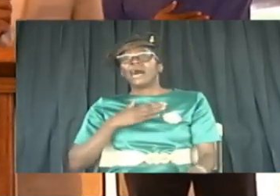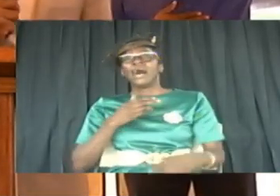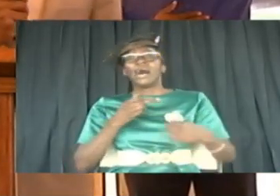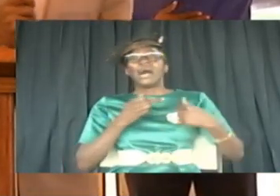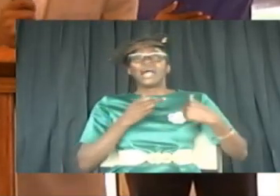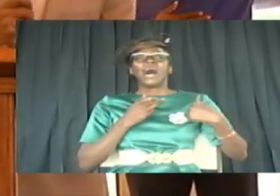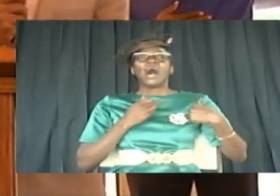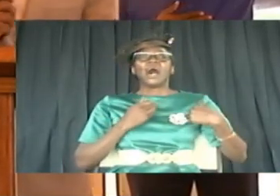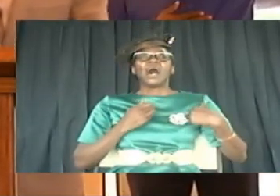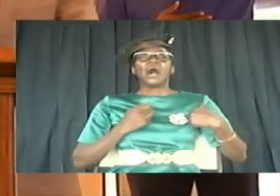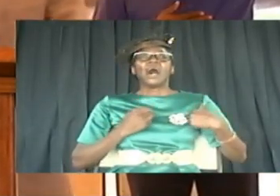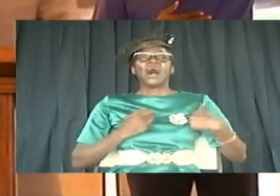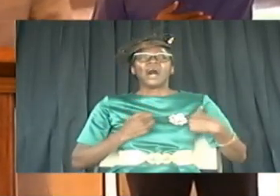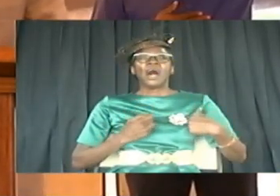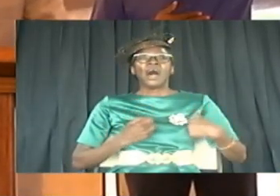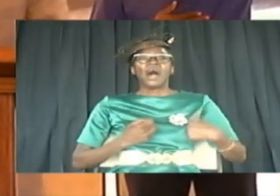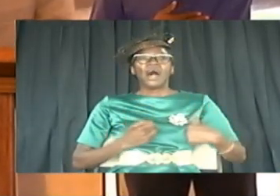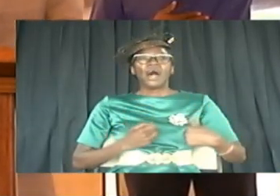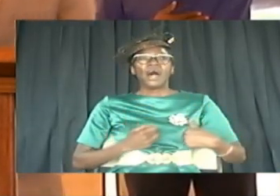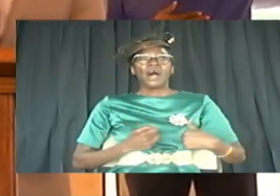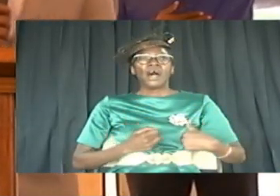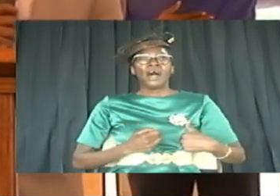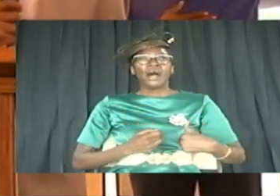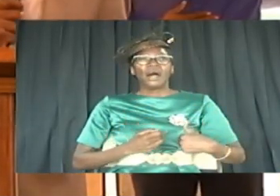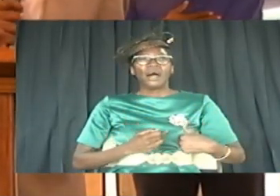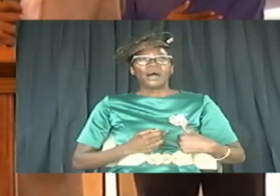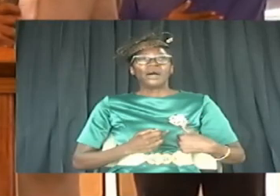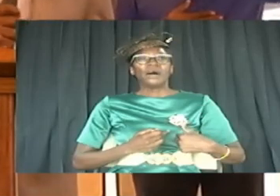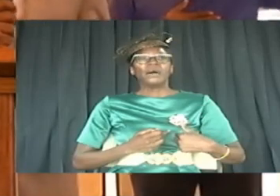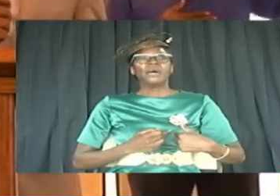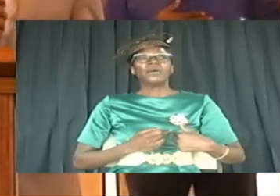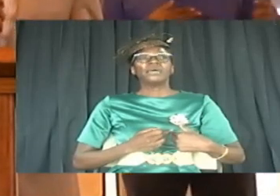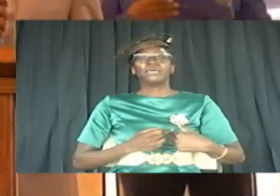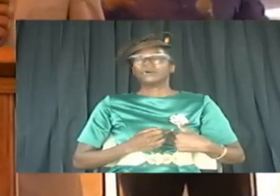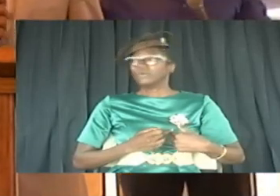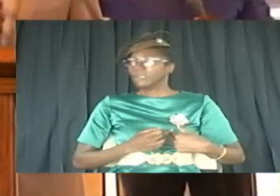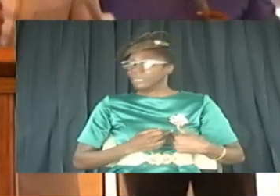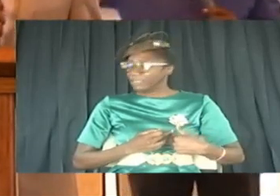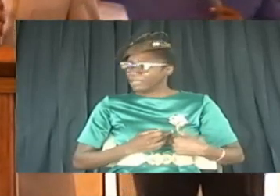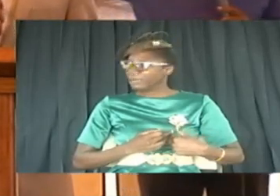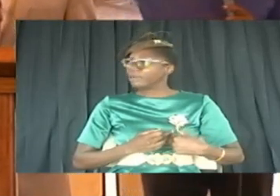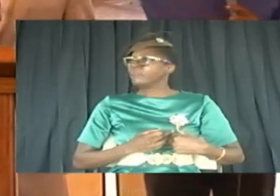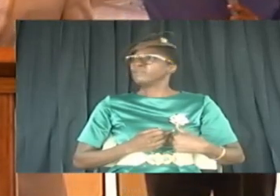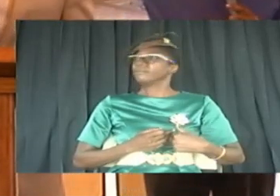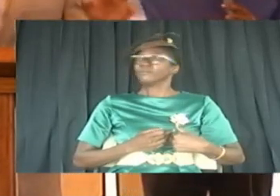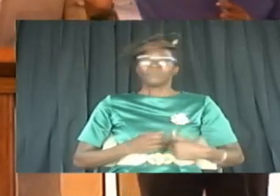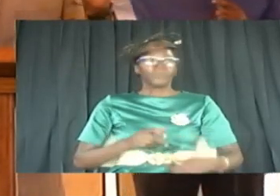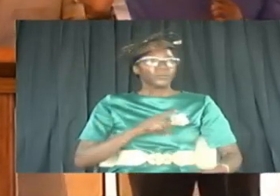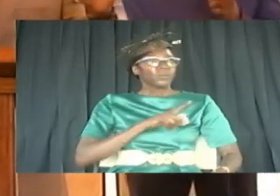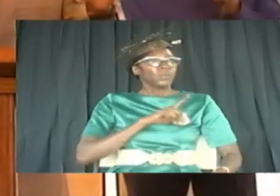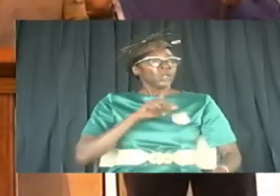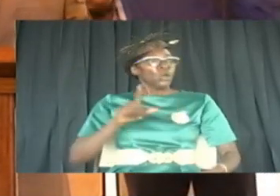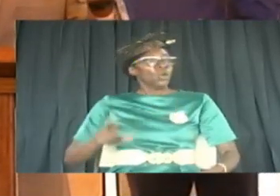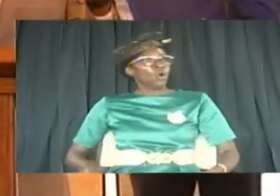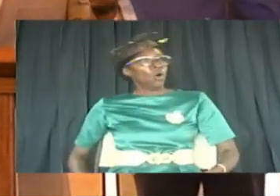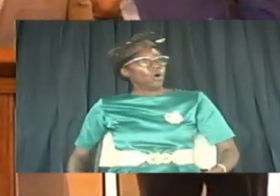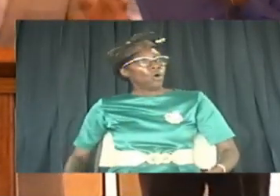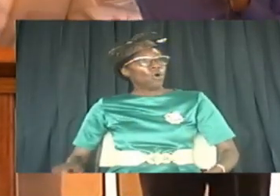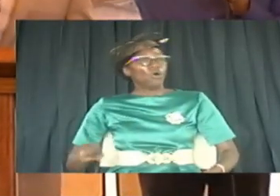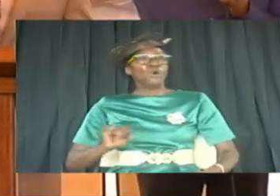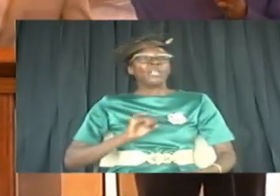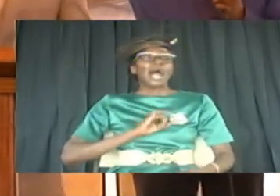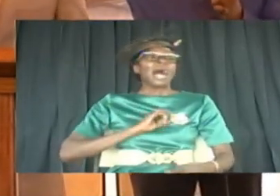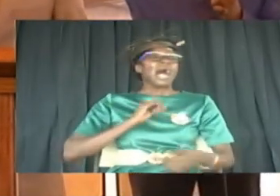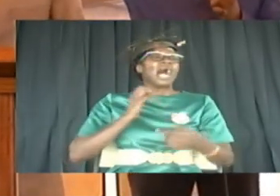Today that you have given us the opportunity one more time to receive a word from